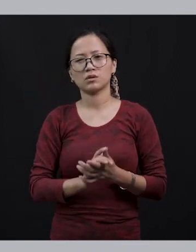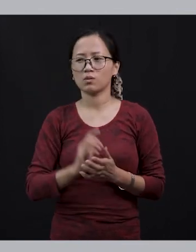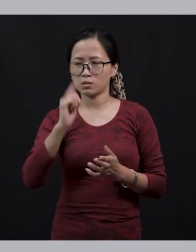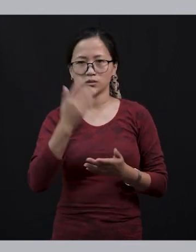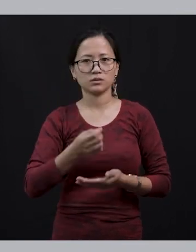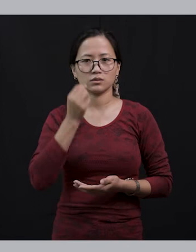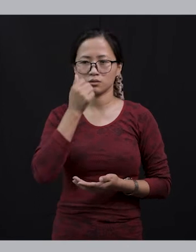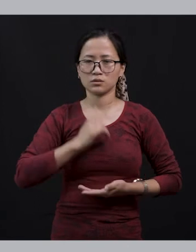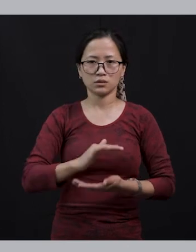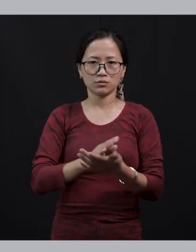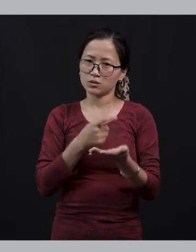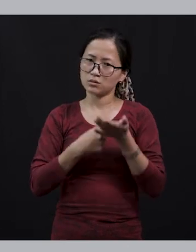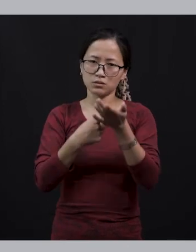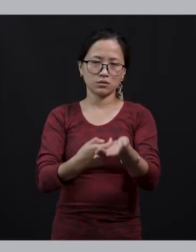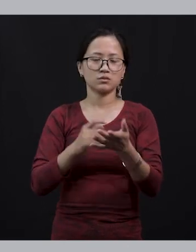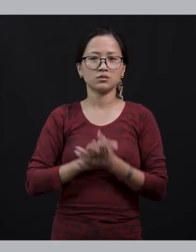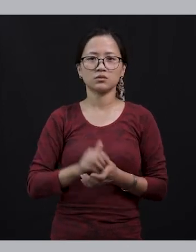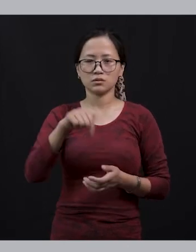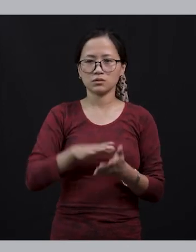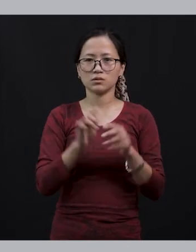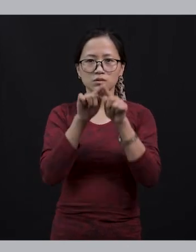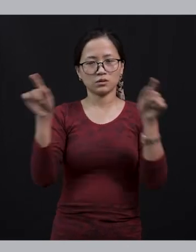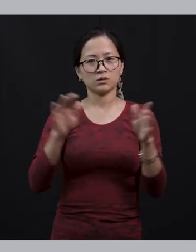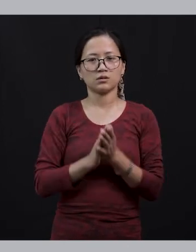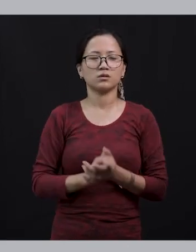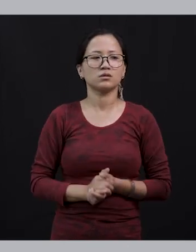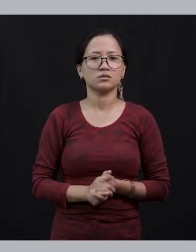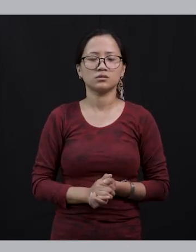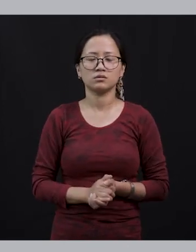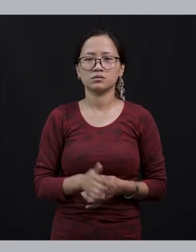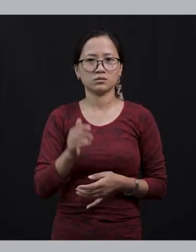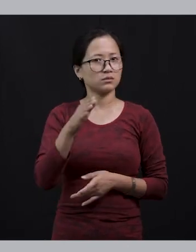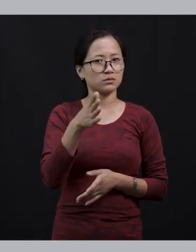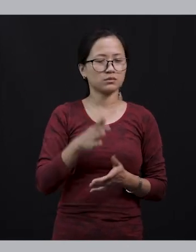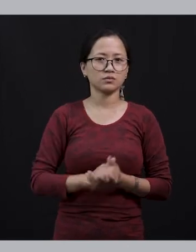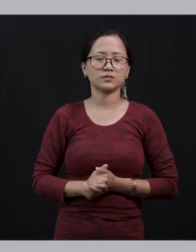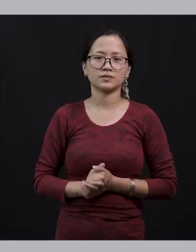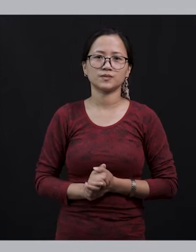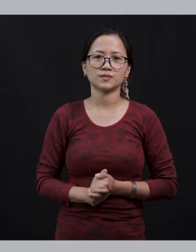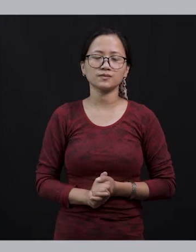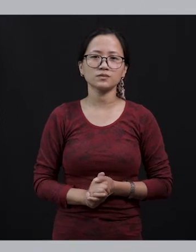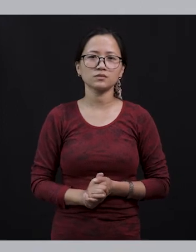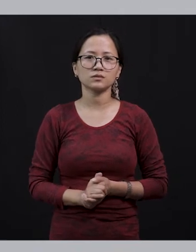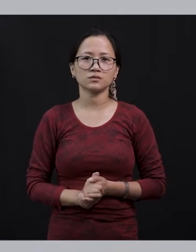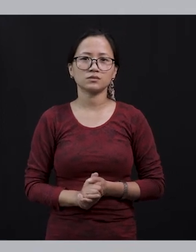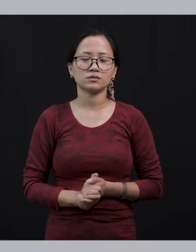the son can be the ruler. So here the line of succession was not